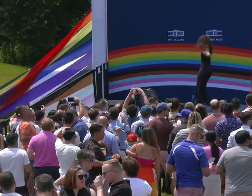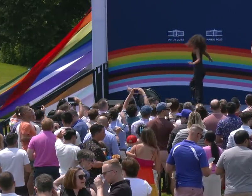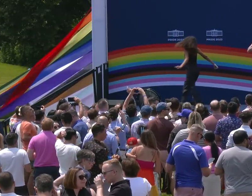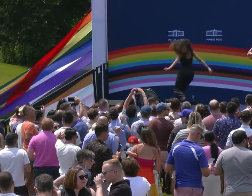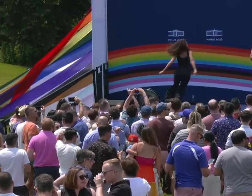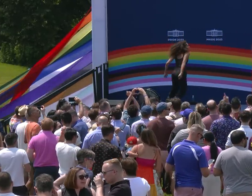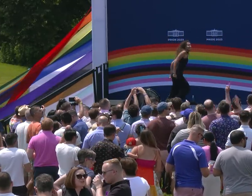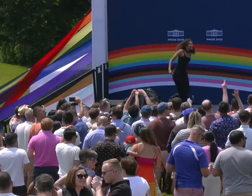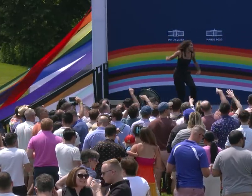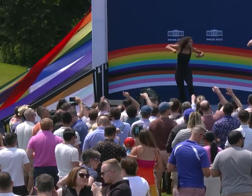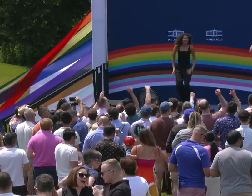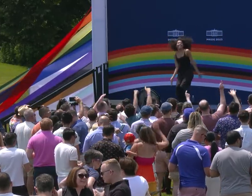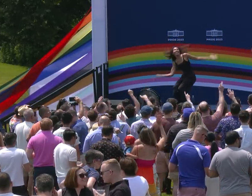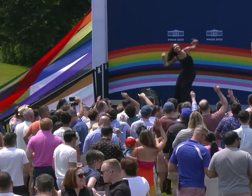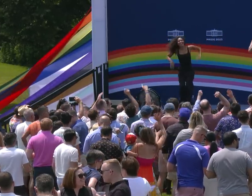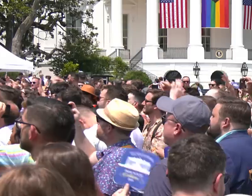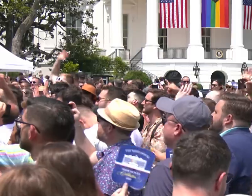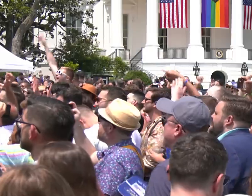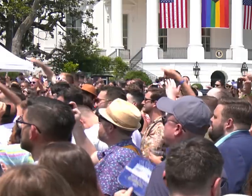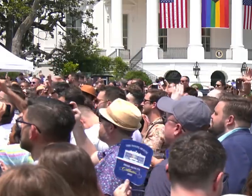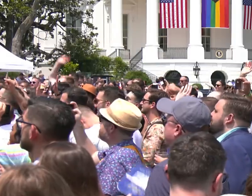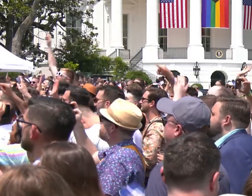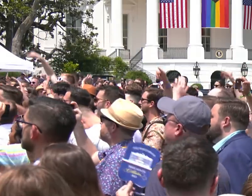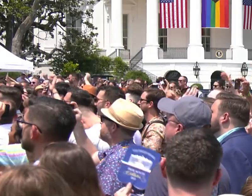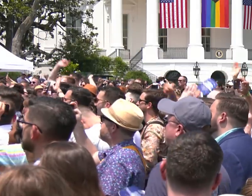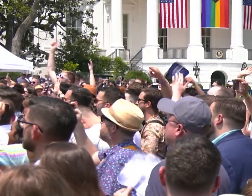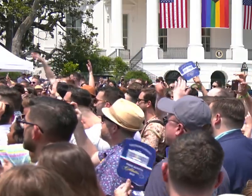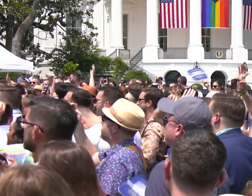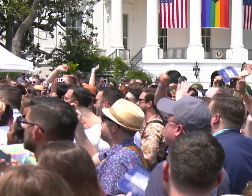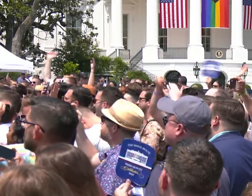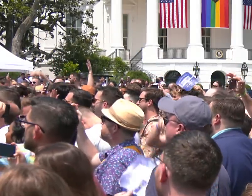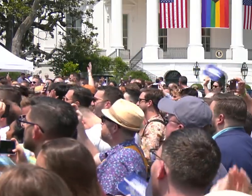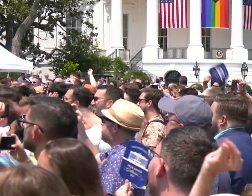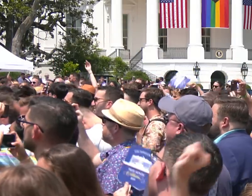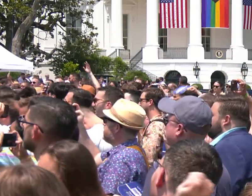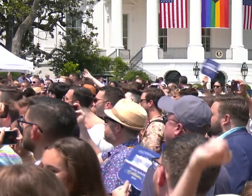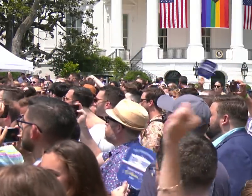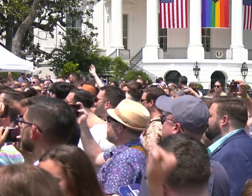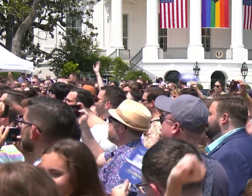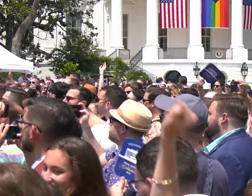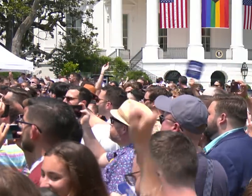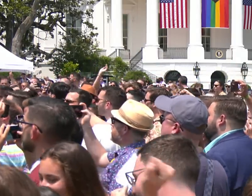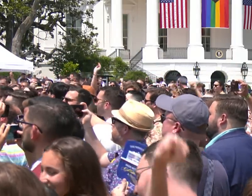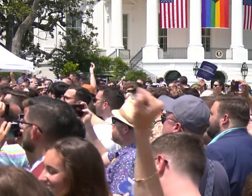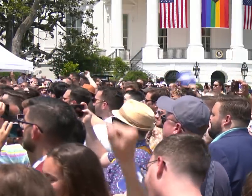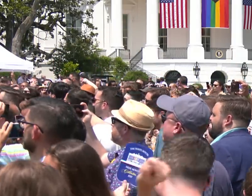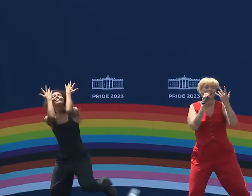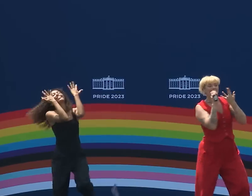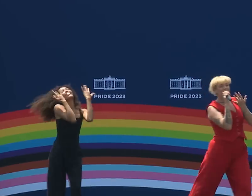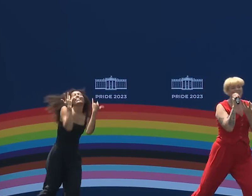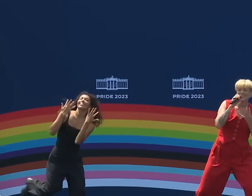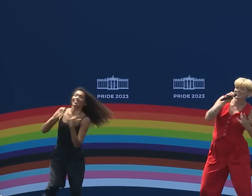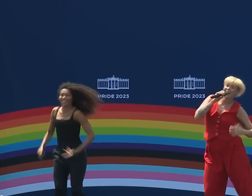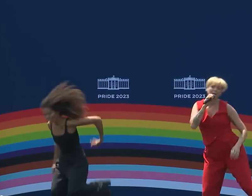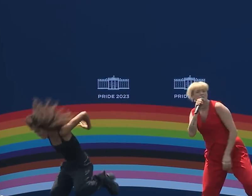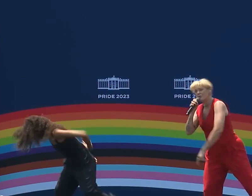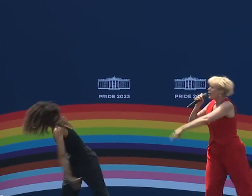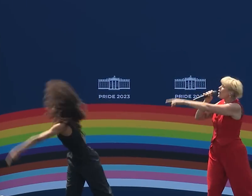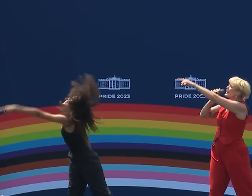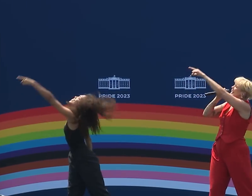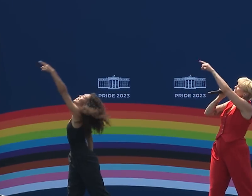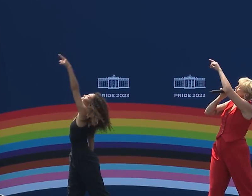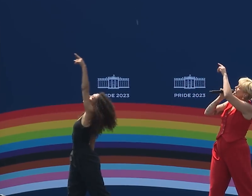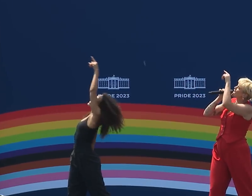feeling. Hey! But she could dance, dance, dance, even when it's raining, when the sky